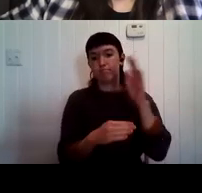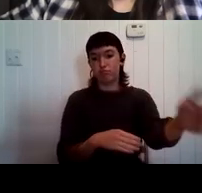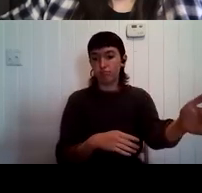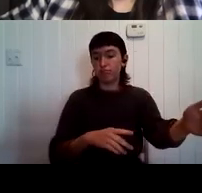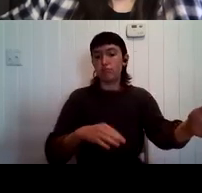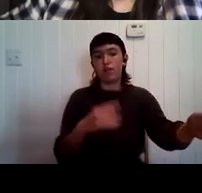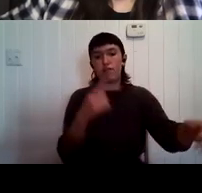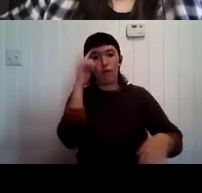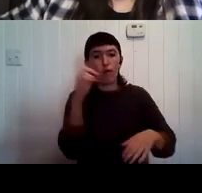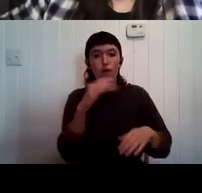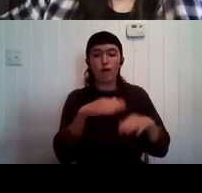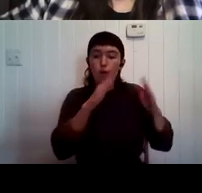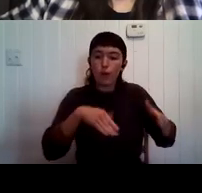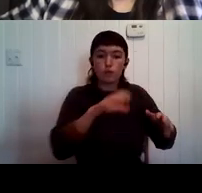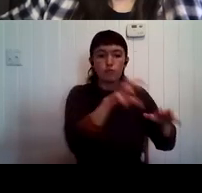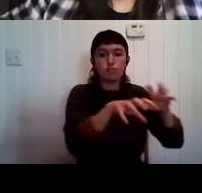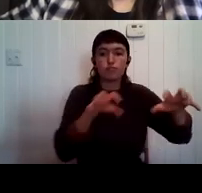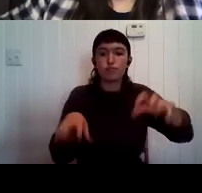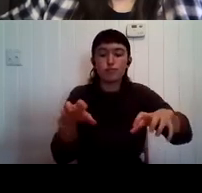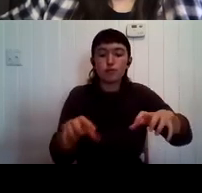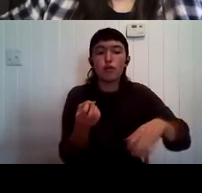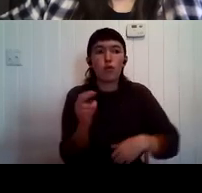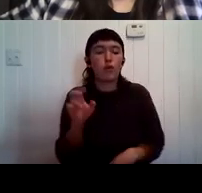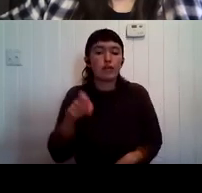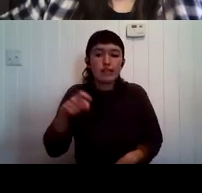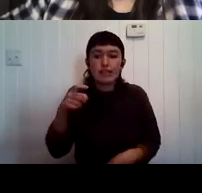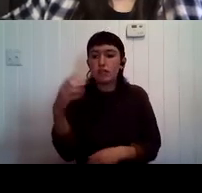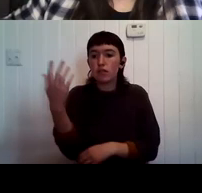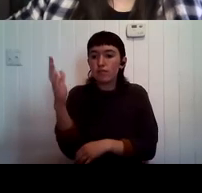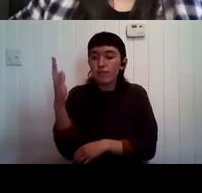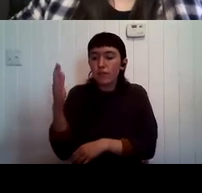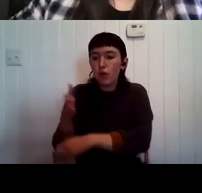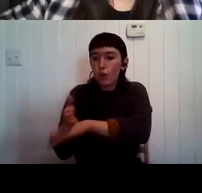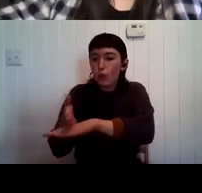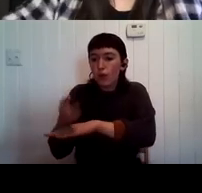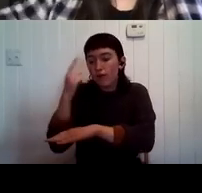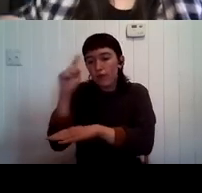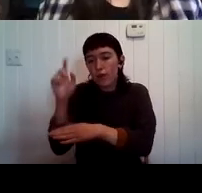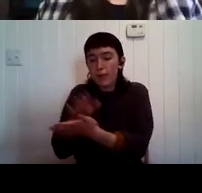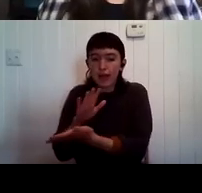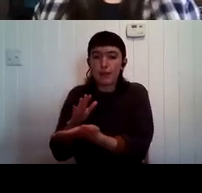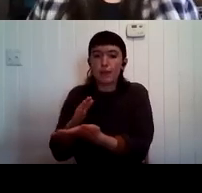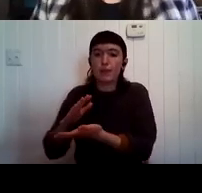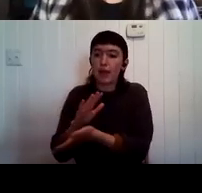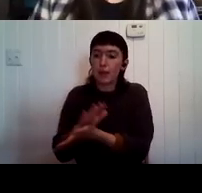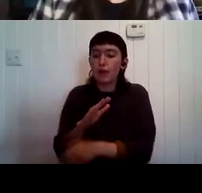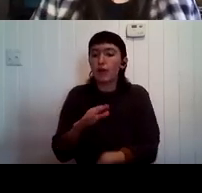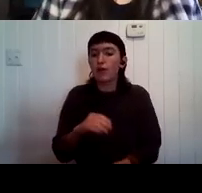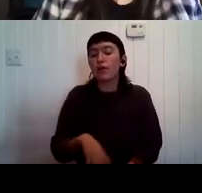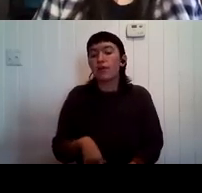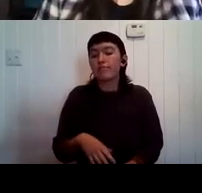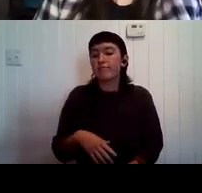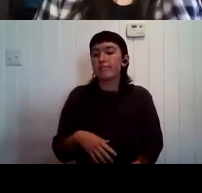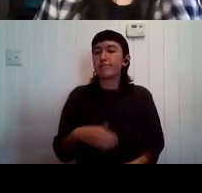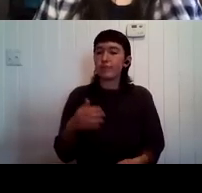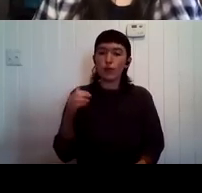they have polluted the environment in such a way that the trees are not alive anymore. For one reason or another, the